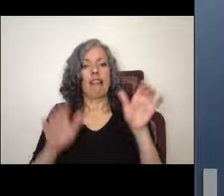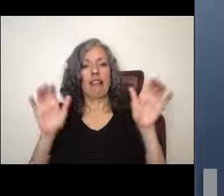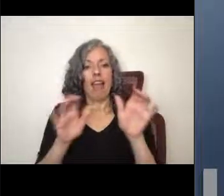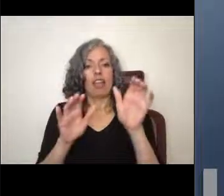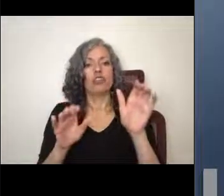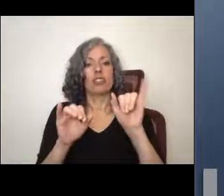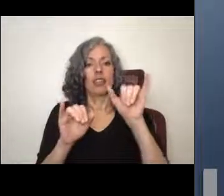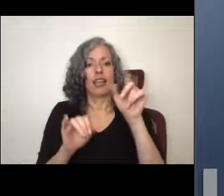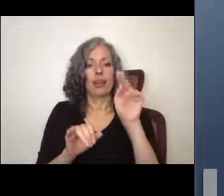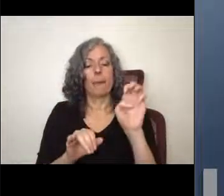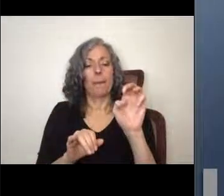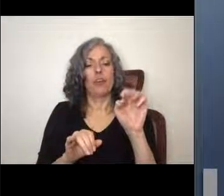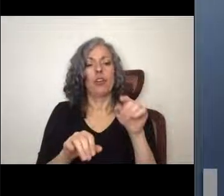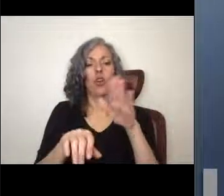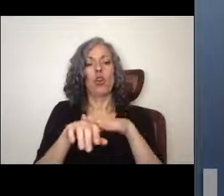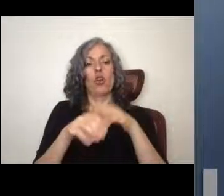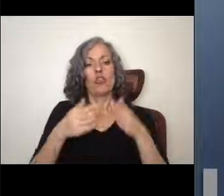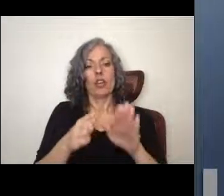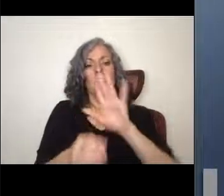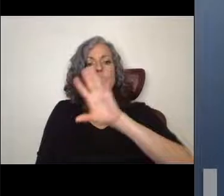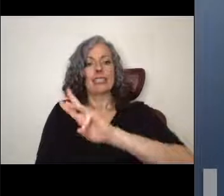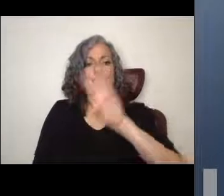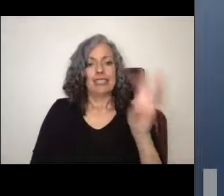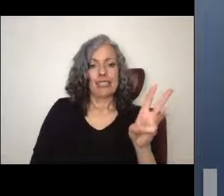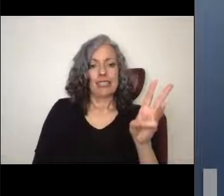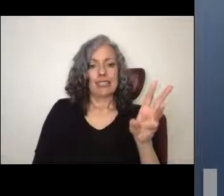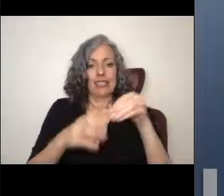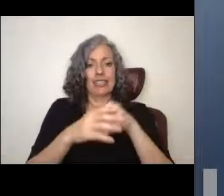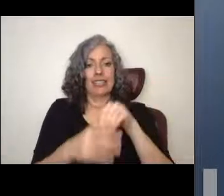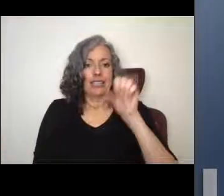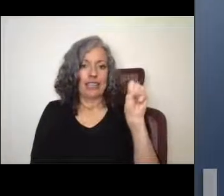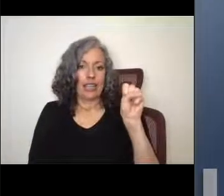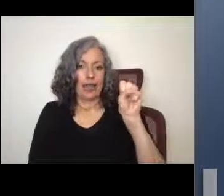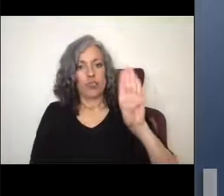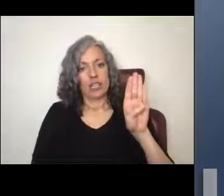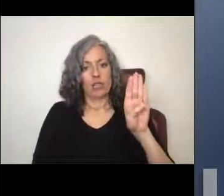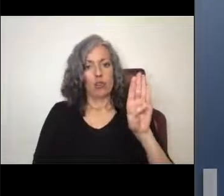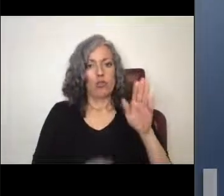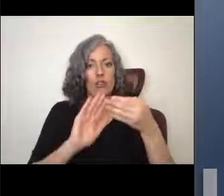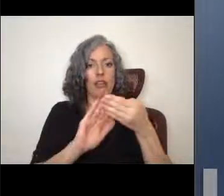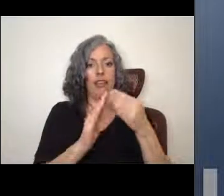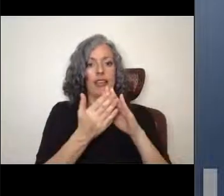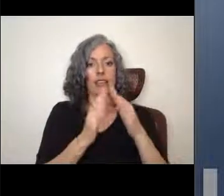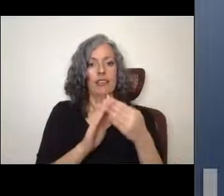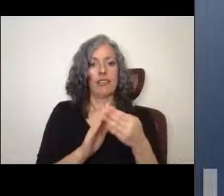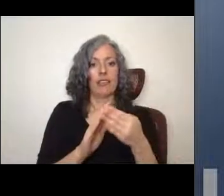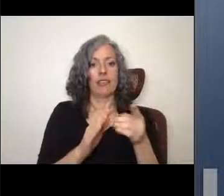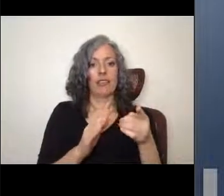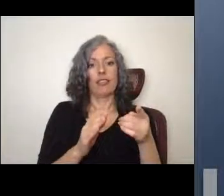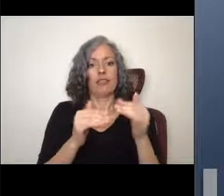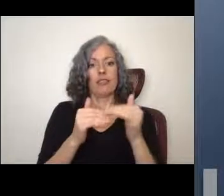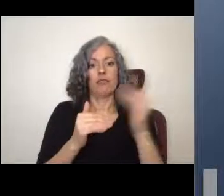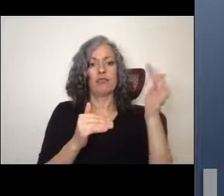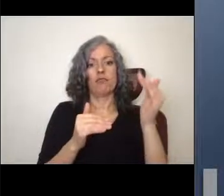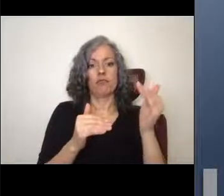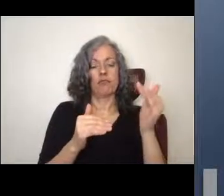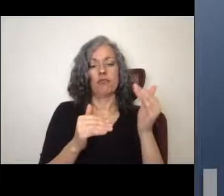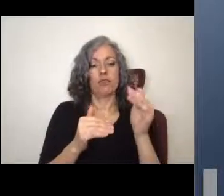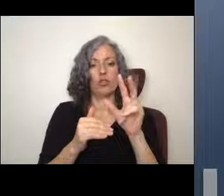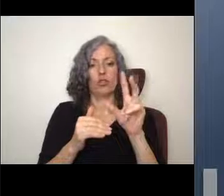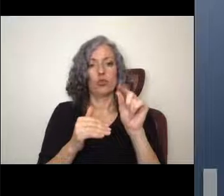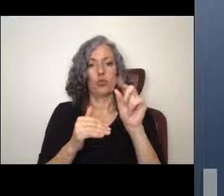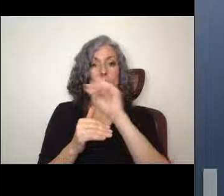rehabilitation project on State Route 66 in San Bernardino County, requesting an initial allocation that exceeds the program amount by more than